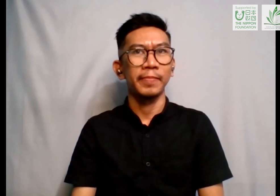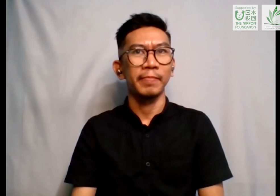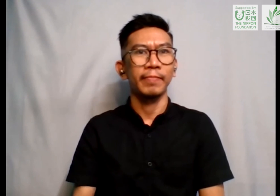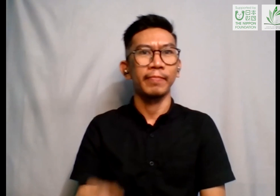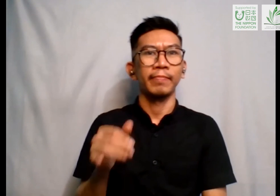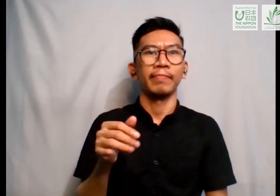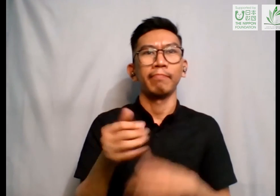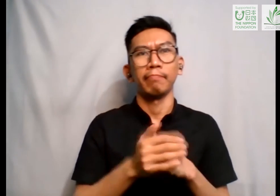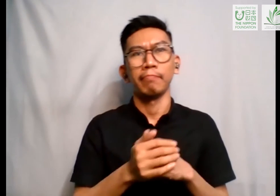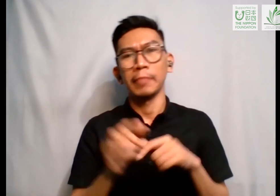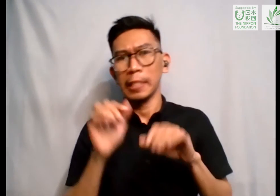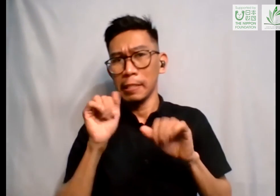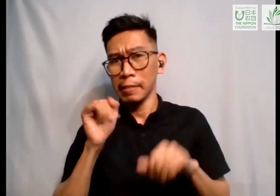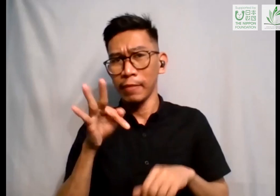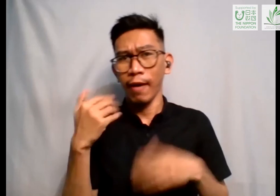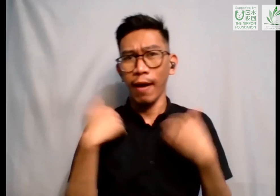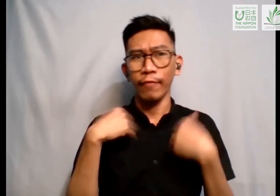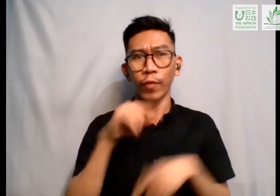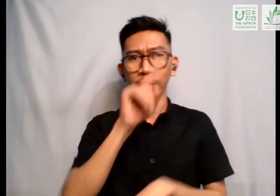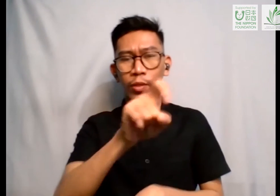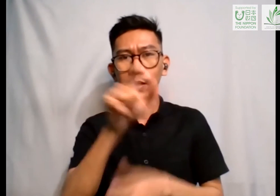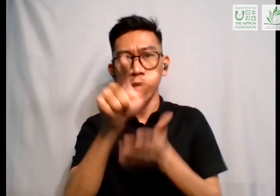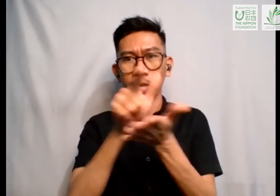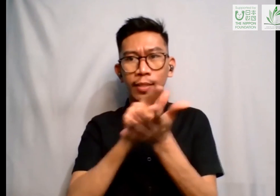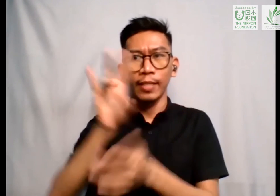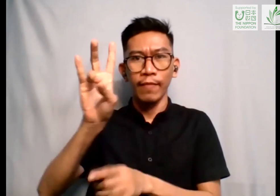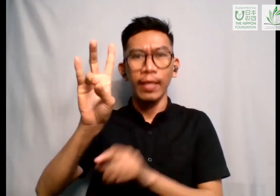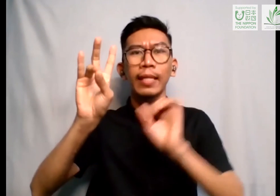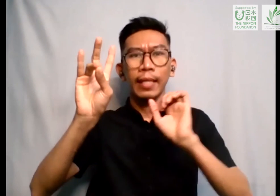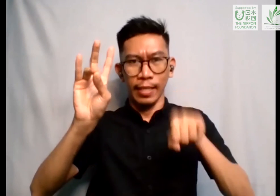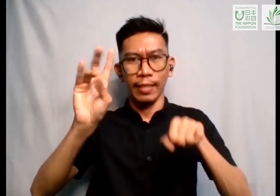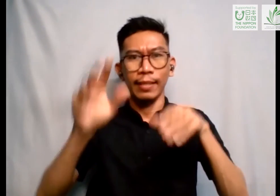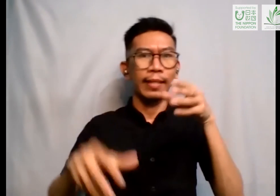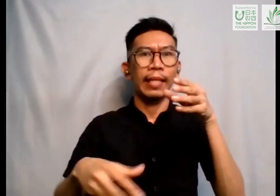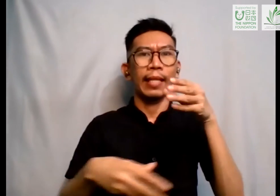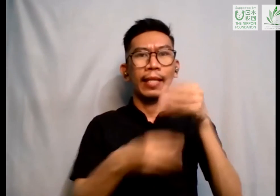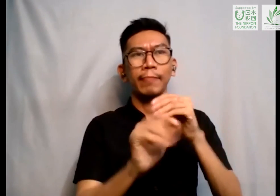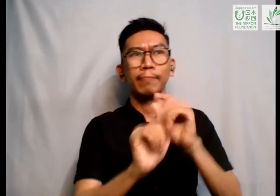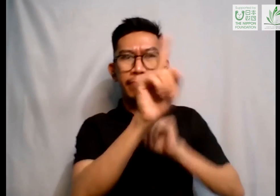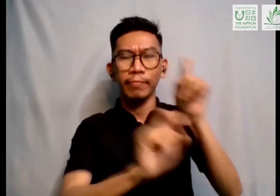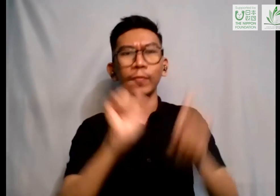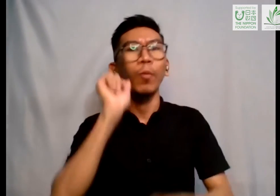If you have questions about lesson 7, we can raise those tomorrow. Okay?